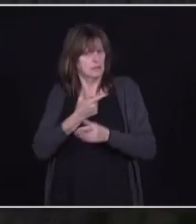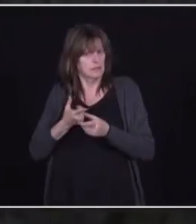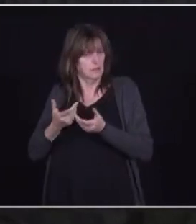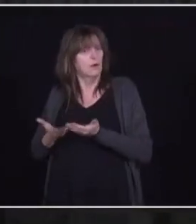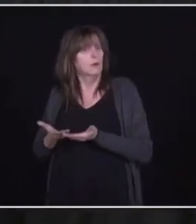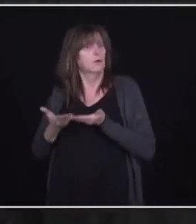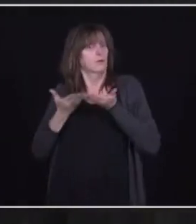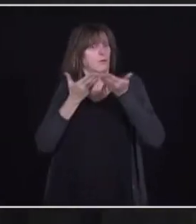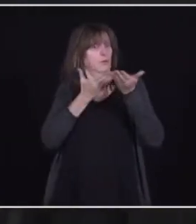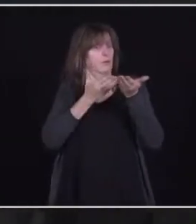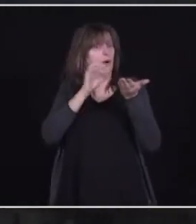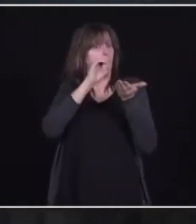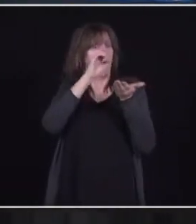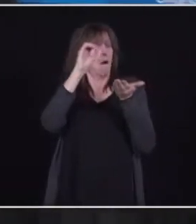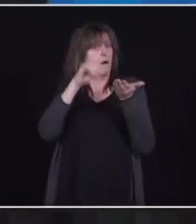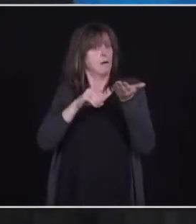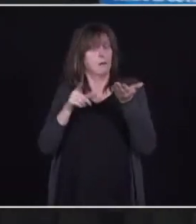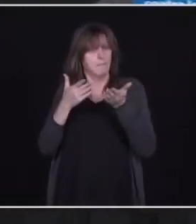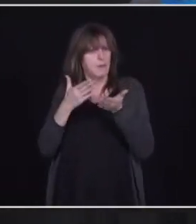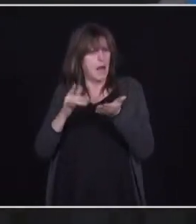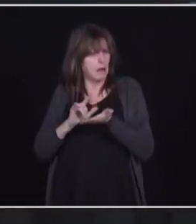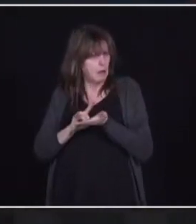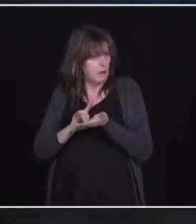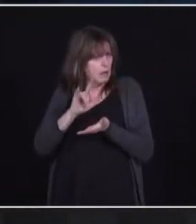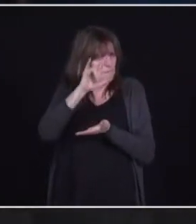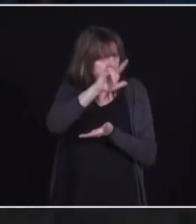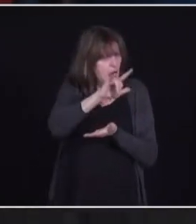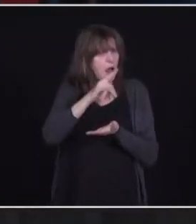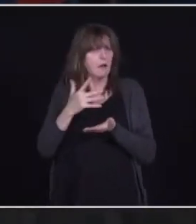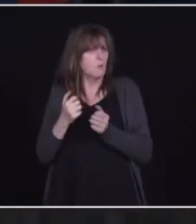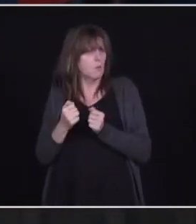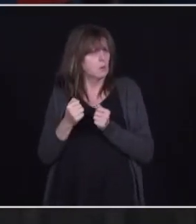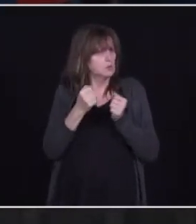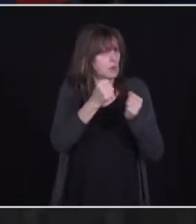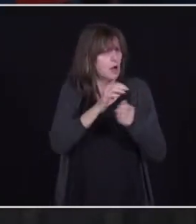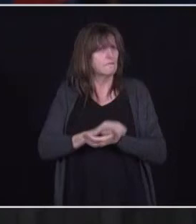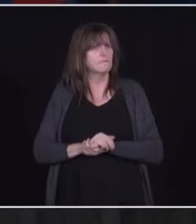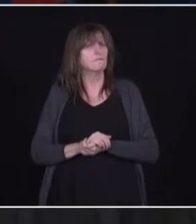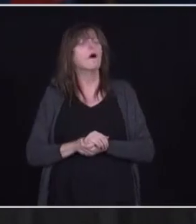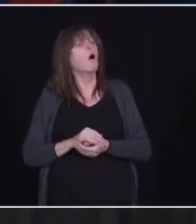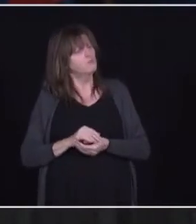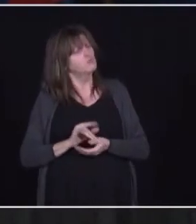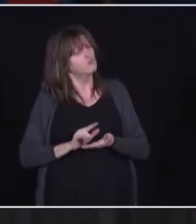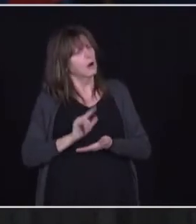going to defer. They'll fly into Ottawa without question. Follow up?